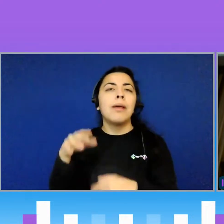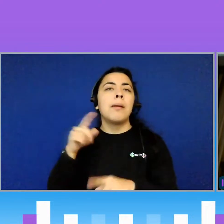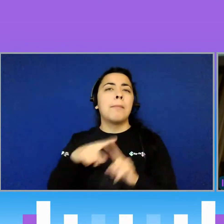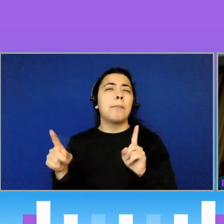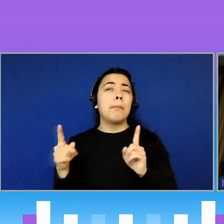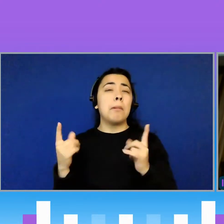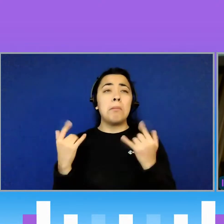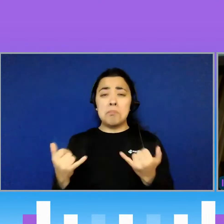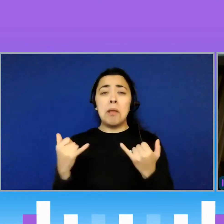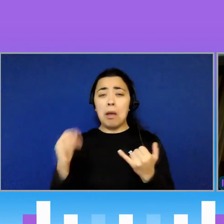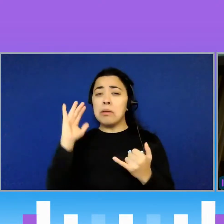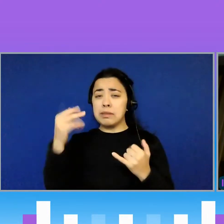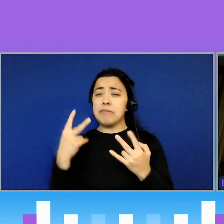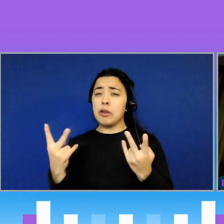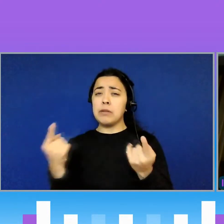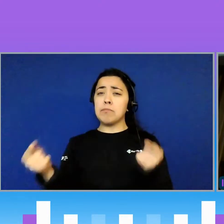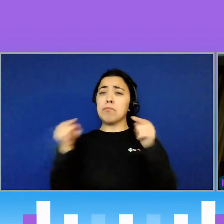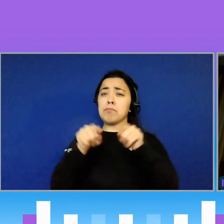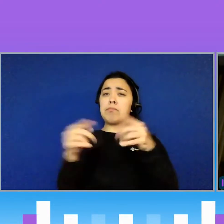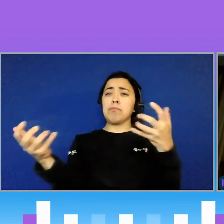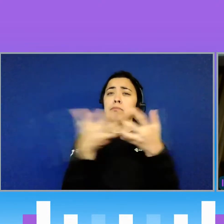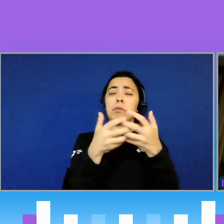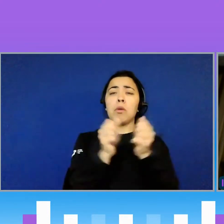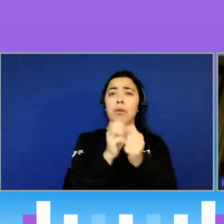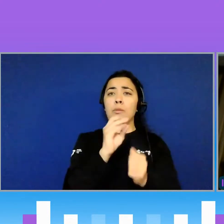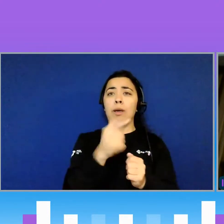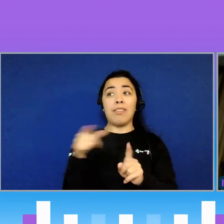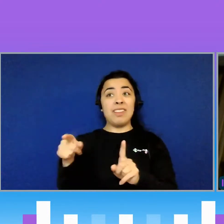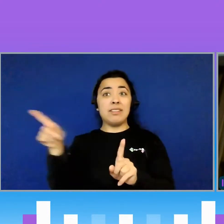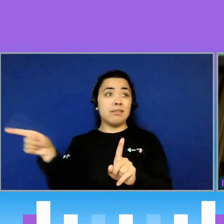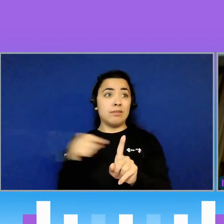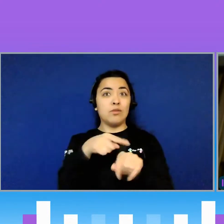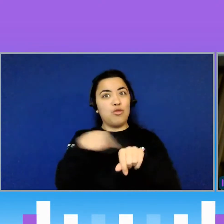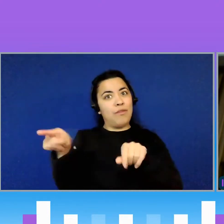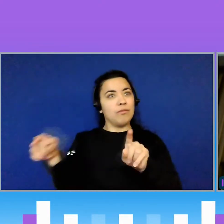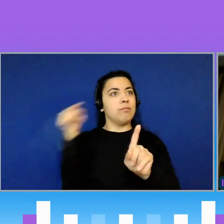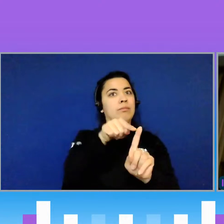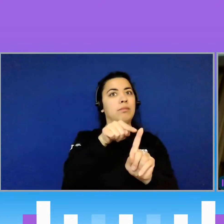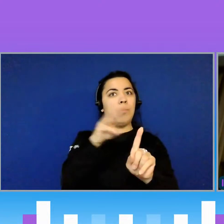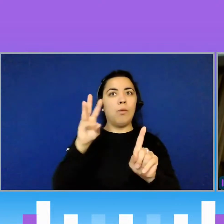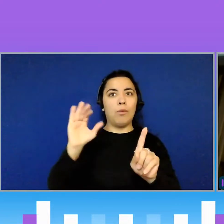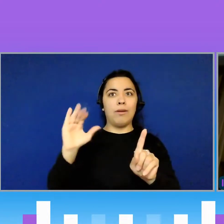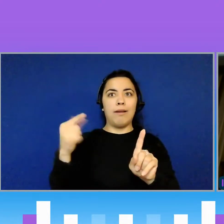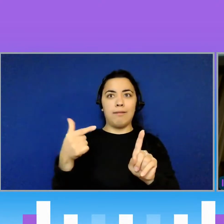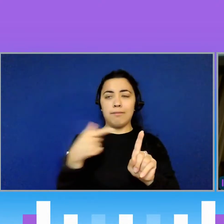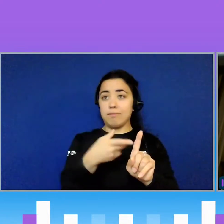well aligned with WCAG. In fact, it points out to WCAG.